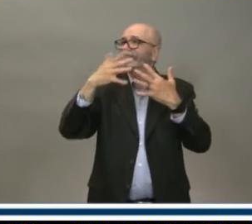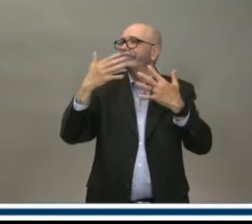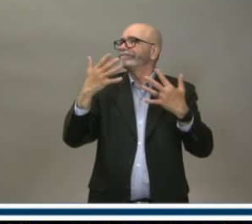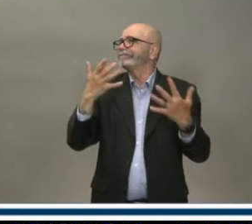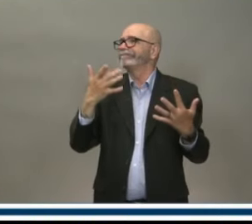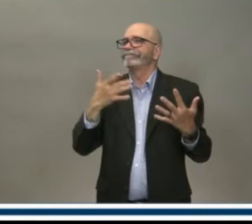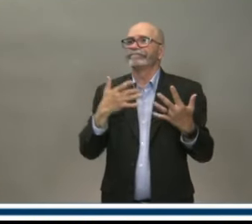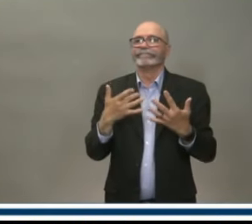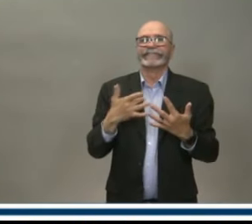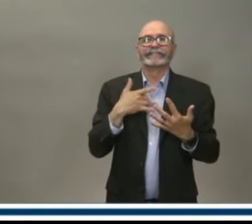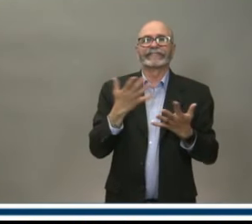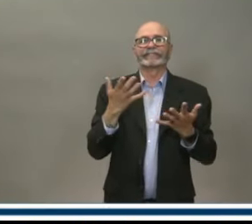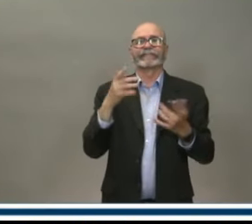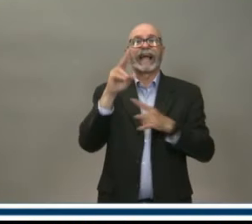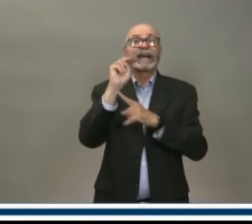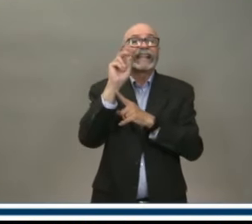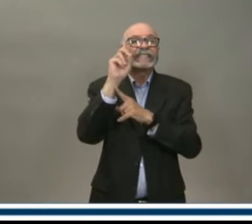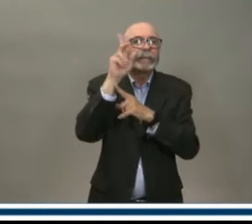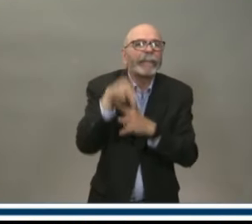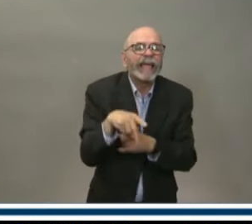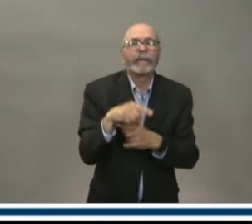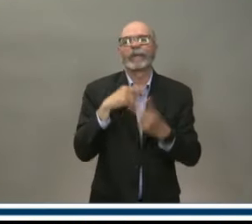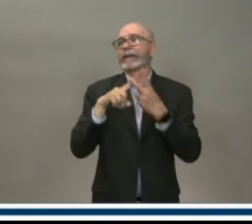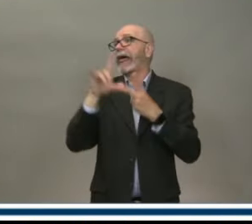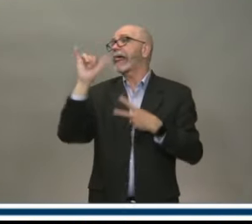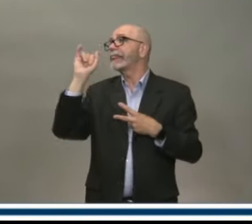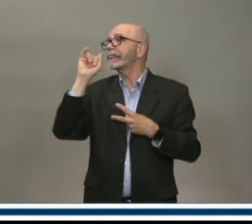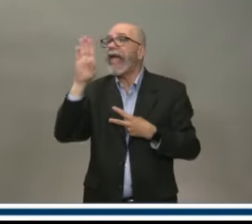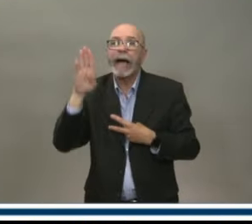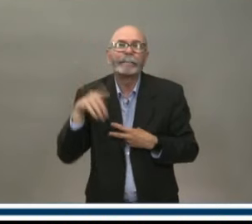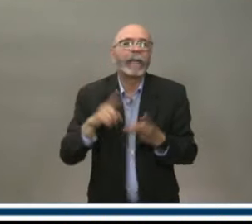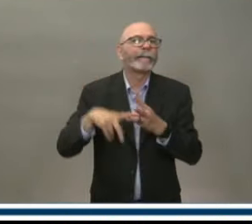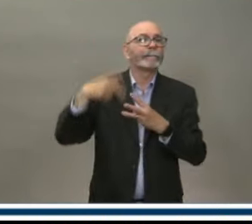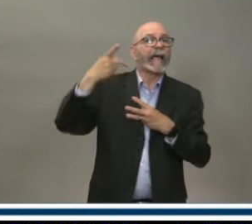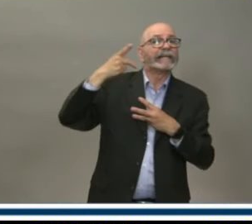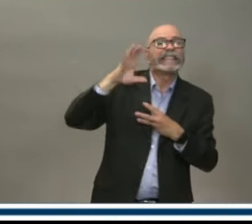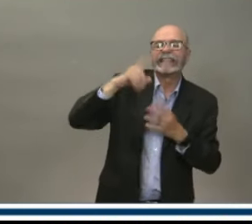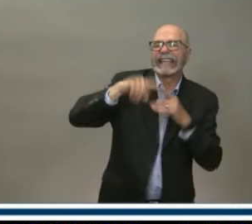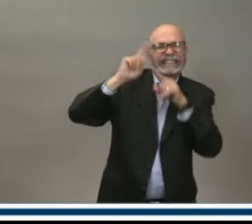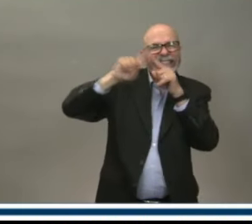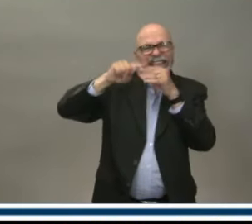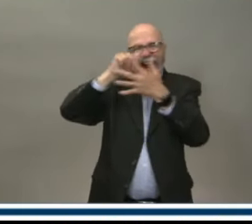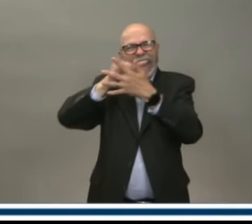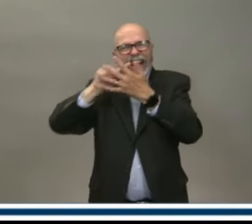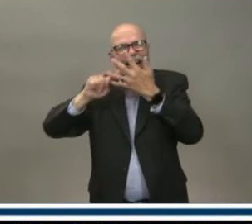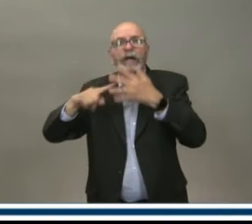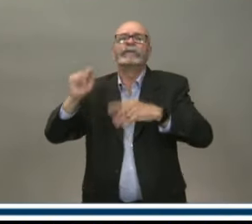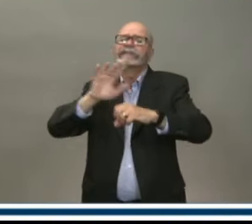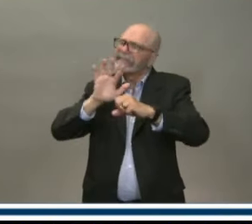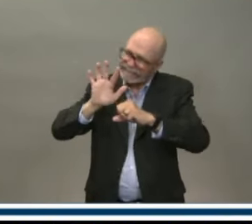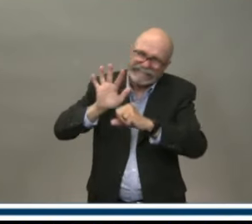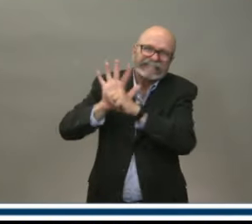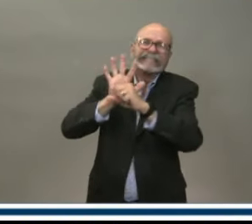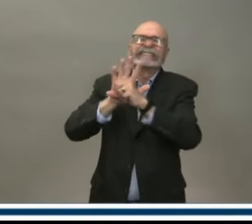in when it comes to protecting the environment. Next, we'll go to Jana Pruden from the Globe and Mail.